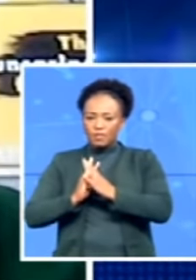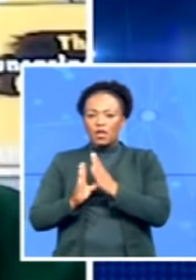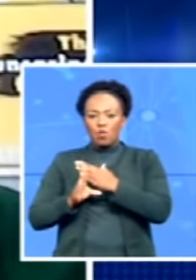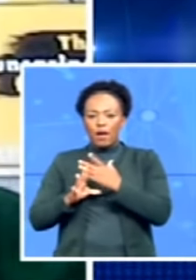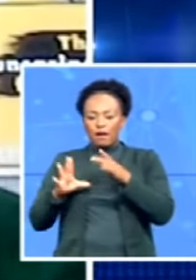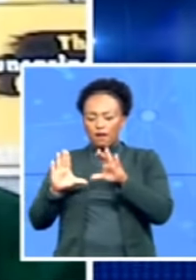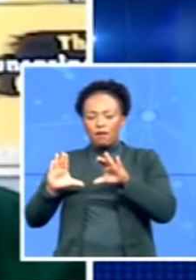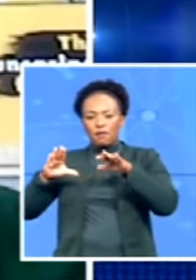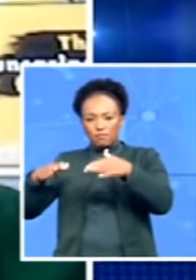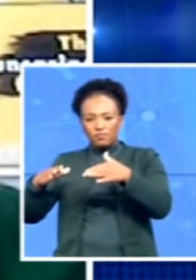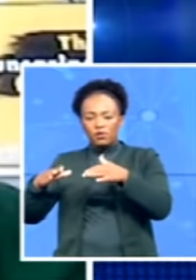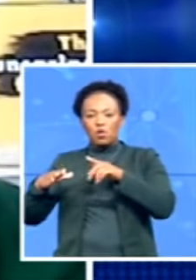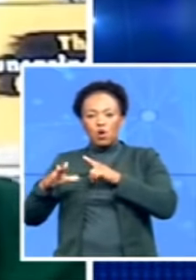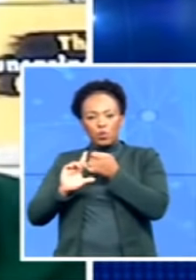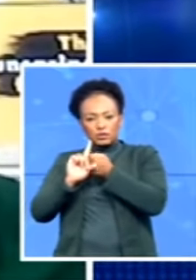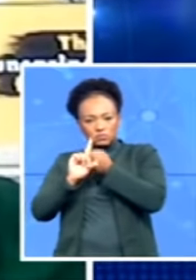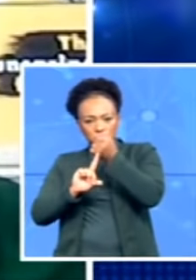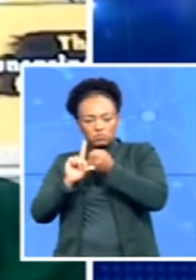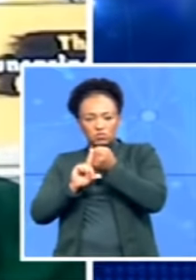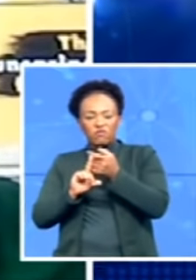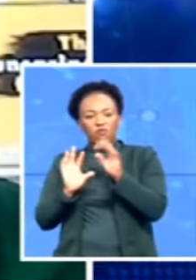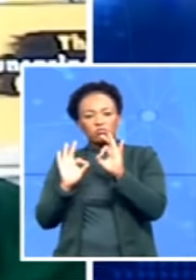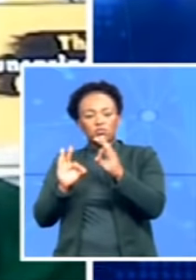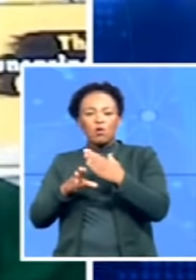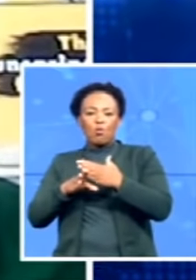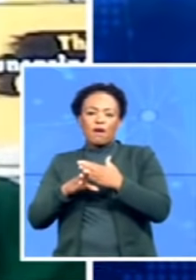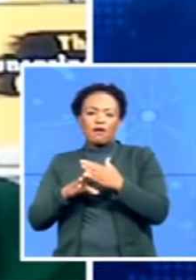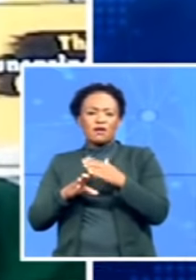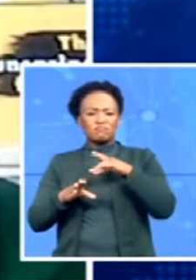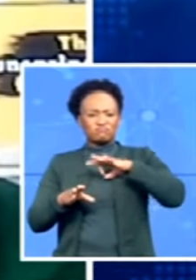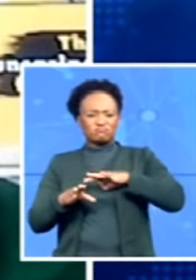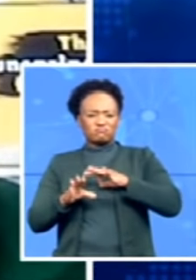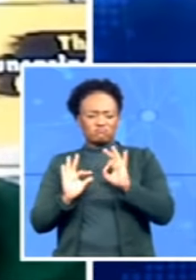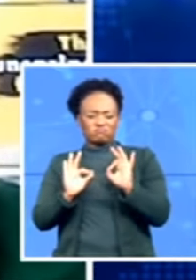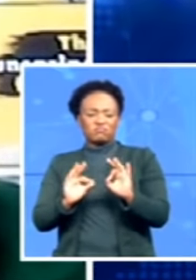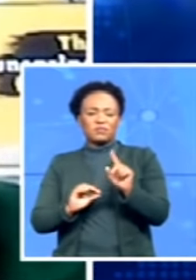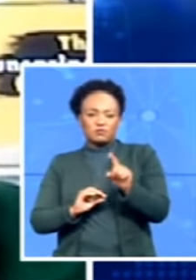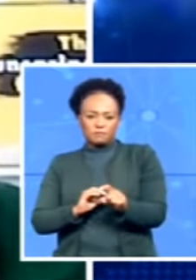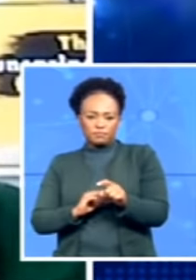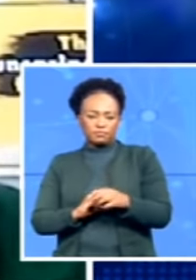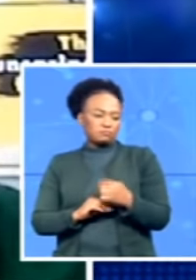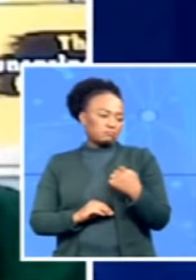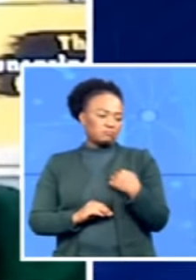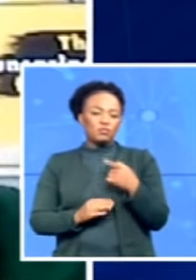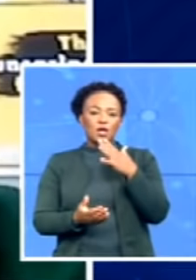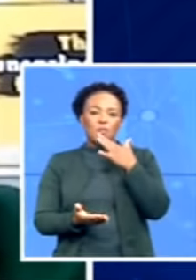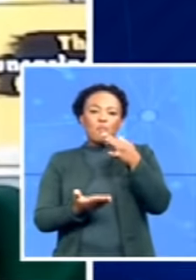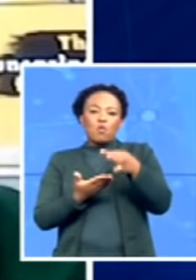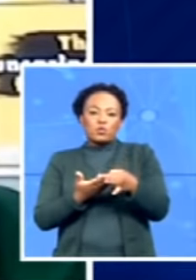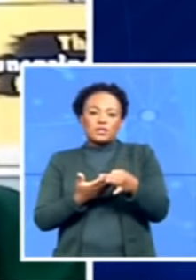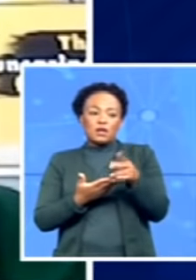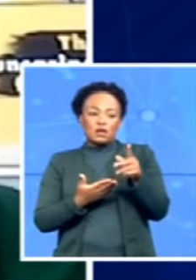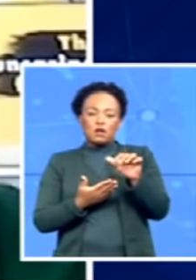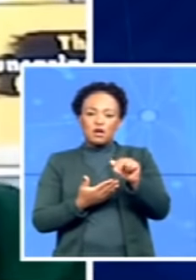decent conditions of employment. We have also rejected a proposal by the employer to have some sections of staff